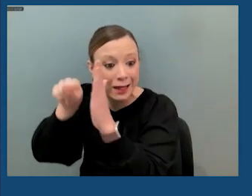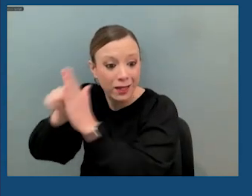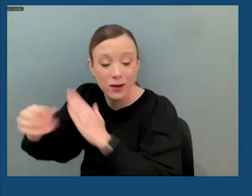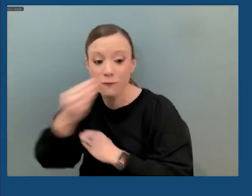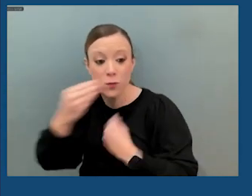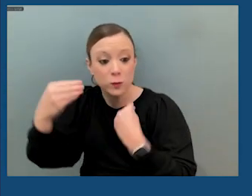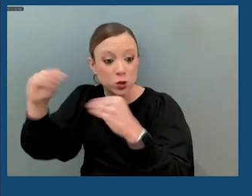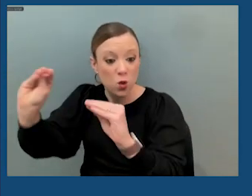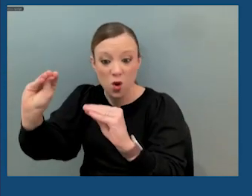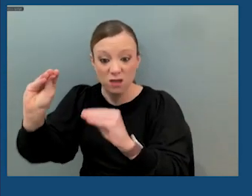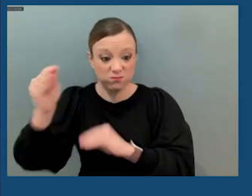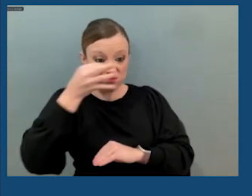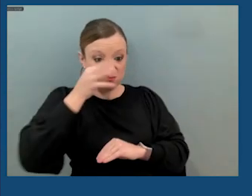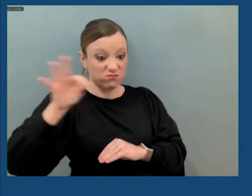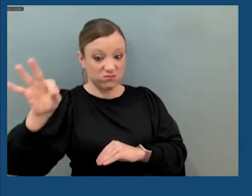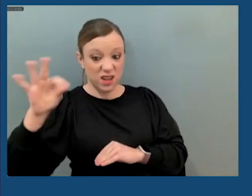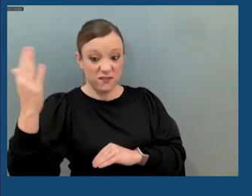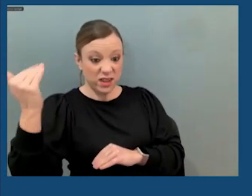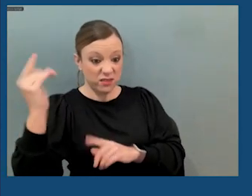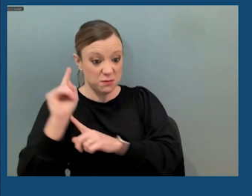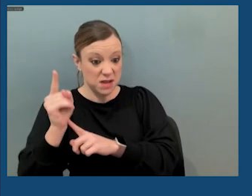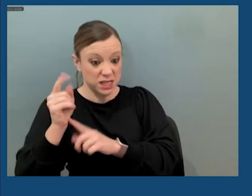15 minutes from my house, 12 minutes from my house.